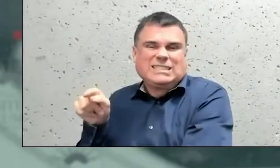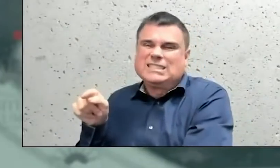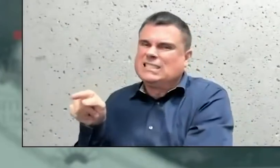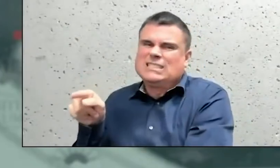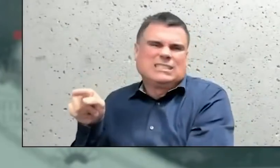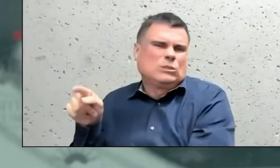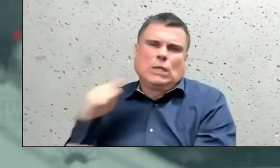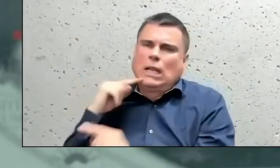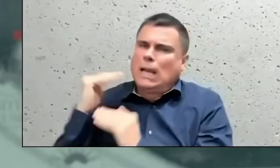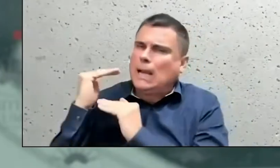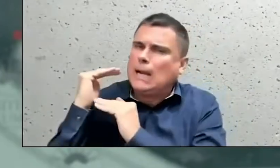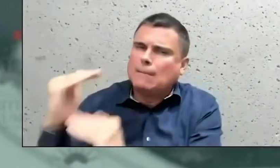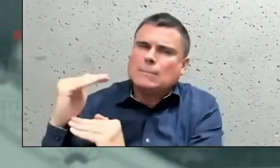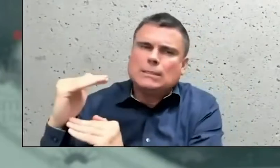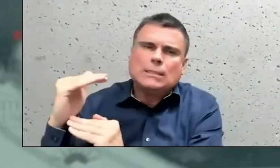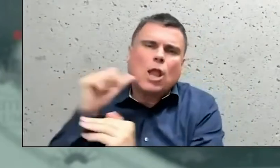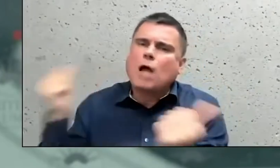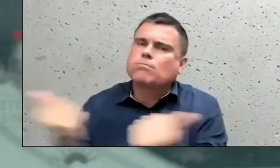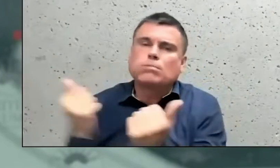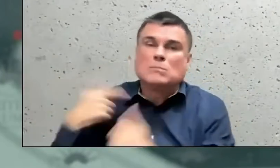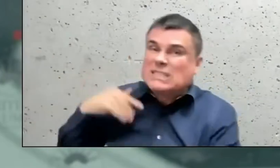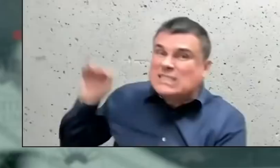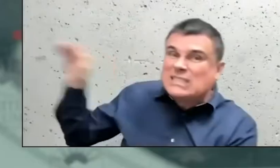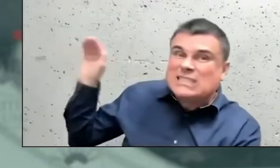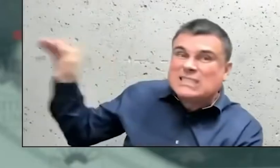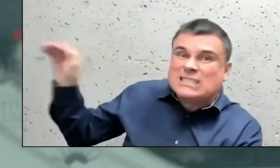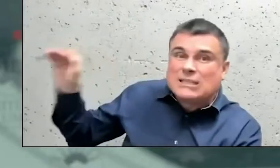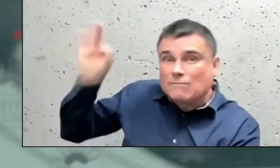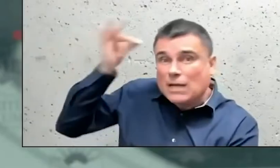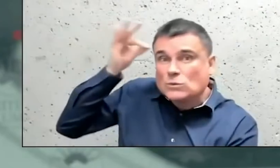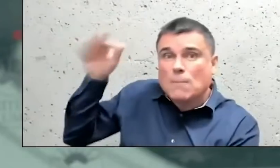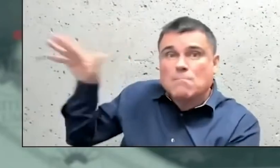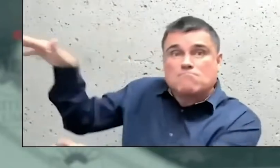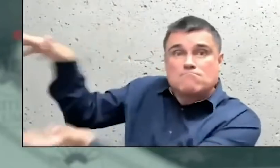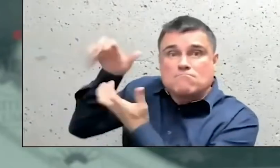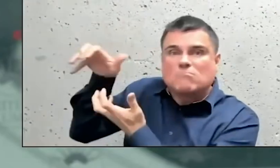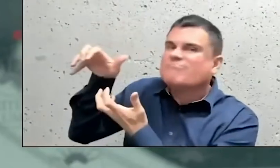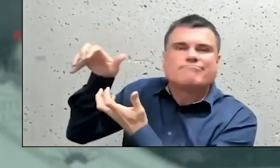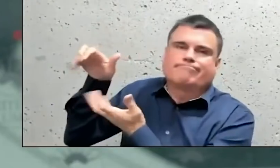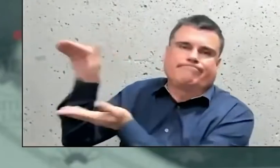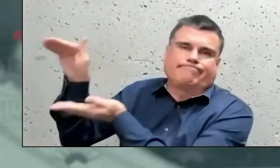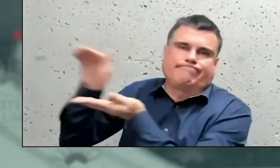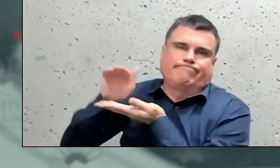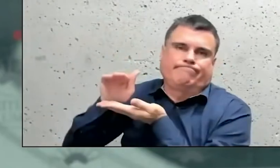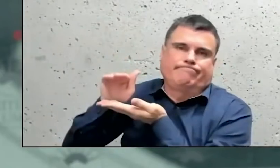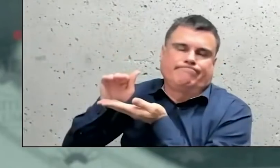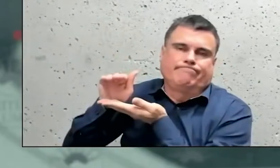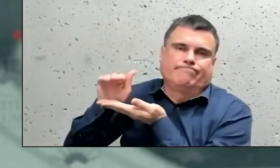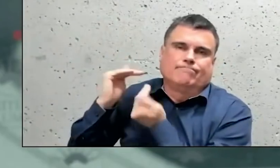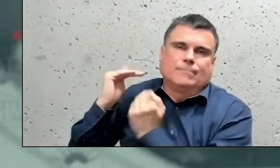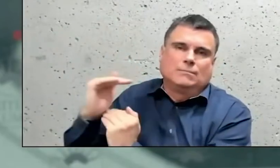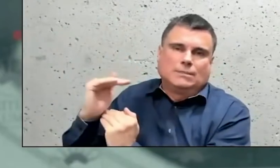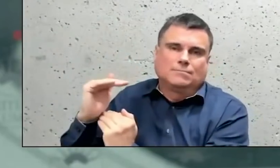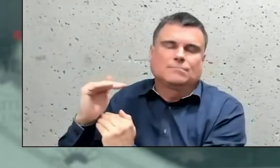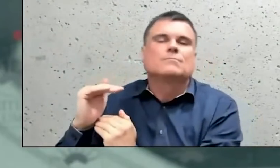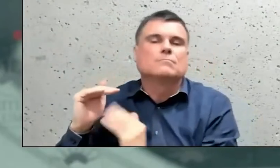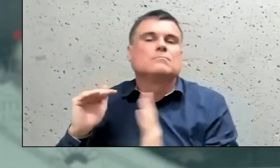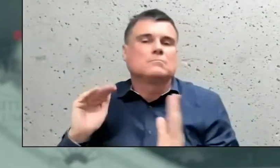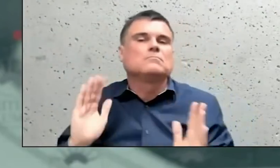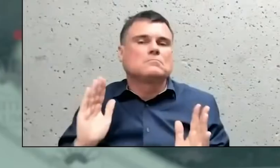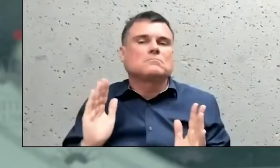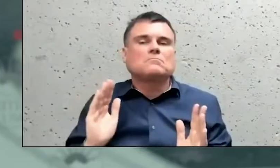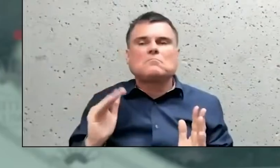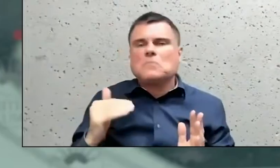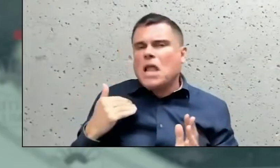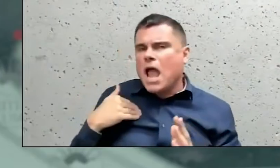We've been asking for a number of months, as I know many of you know, for the federal government to bring in some supply of this